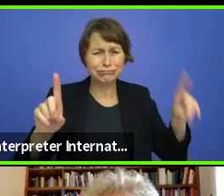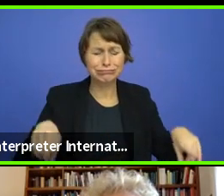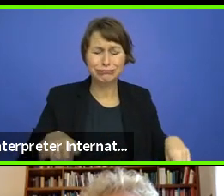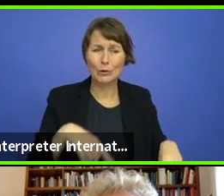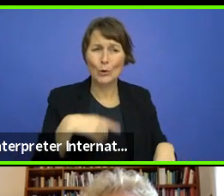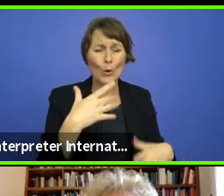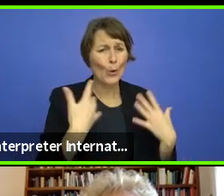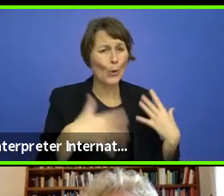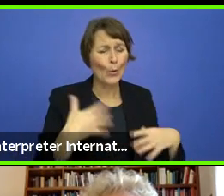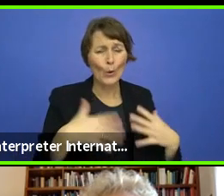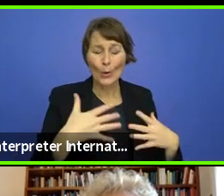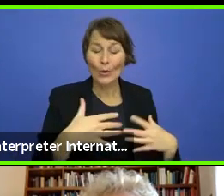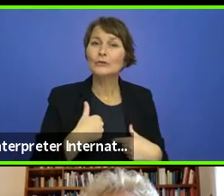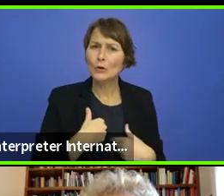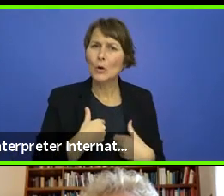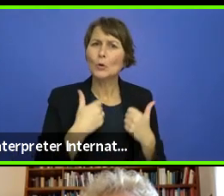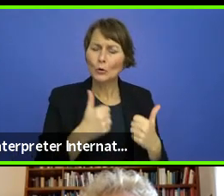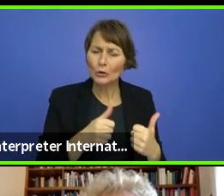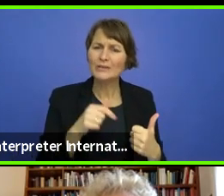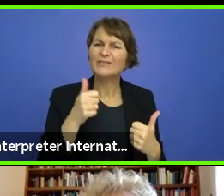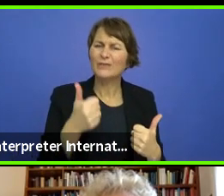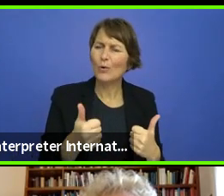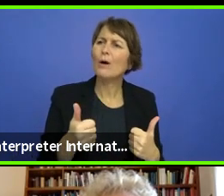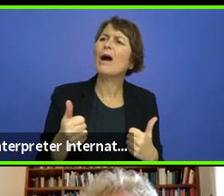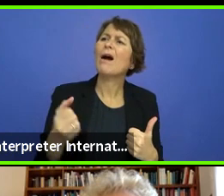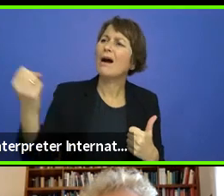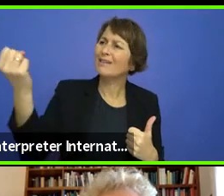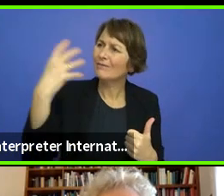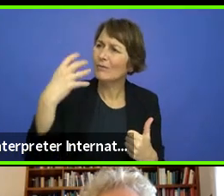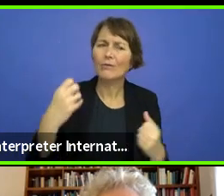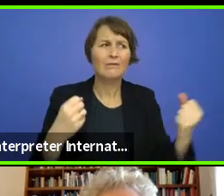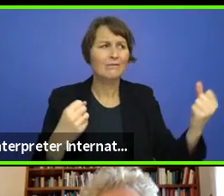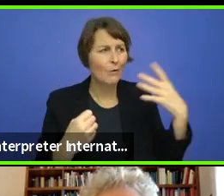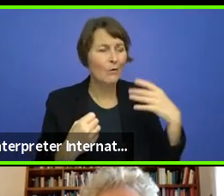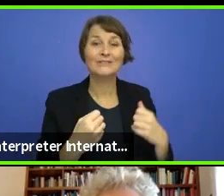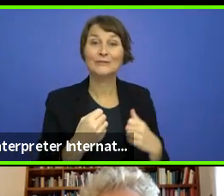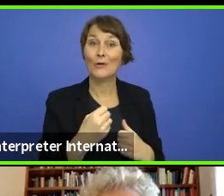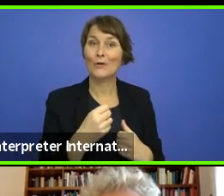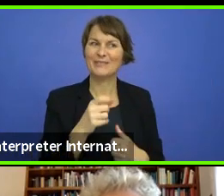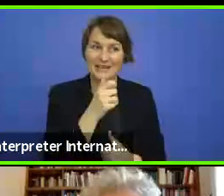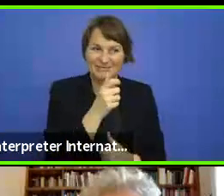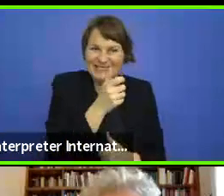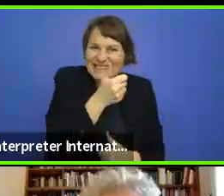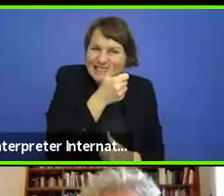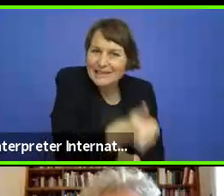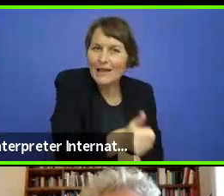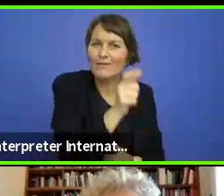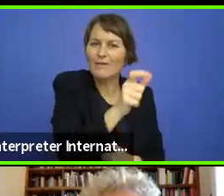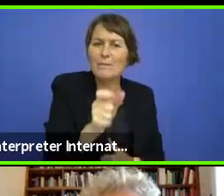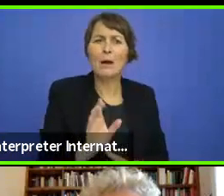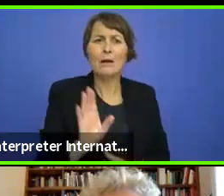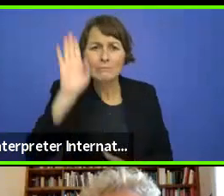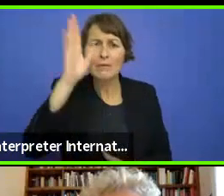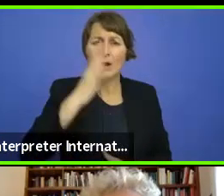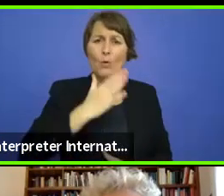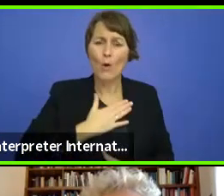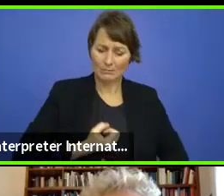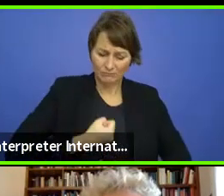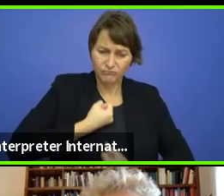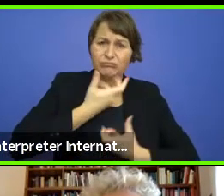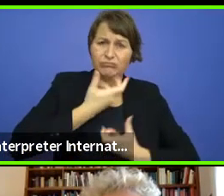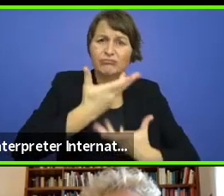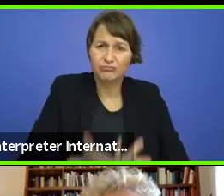So it was a very nice introduction with real voices of people in the theaters across Europe and going through